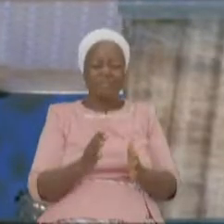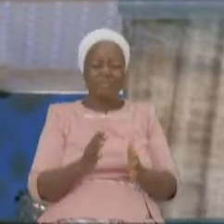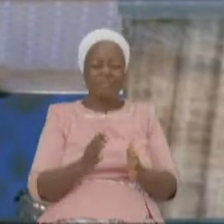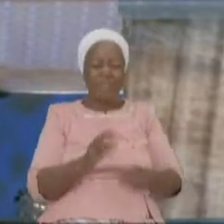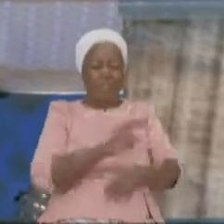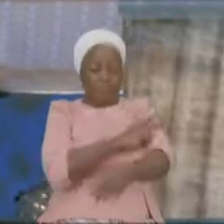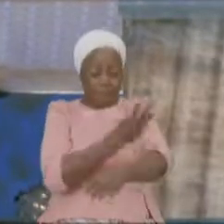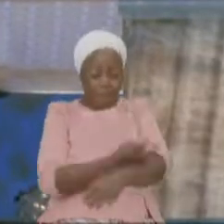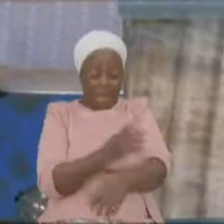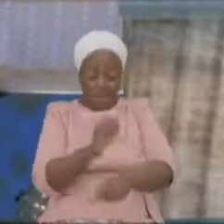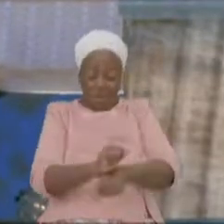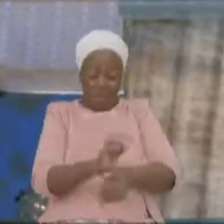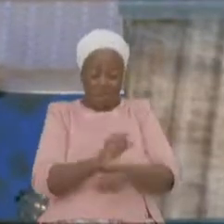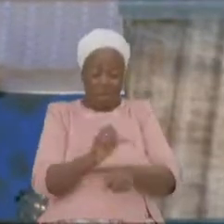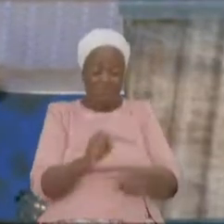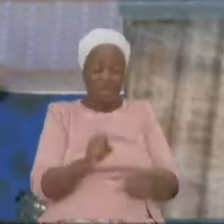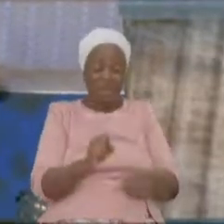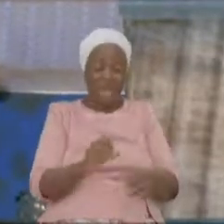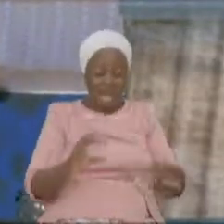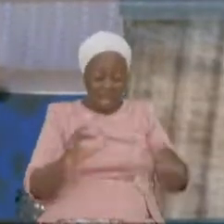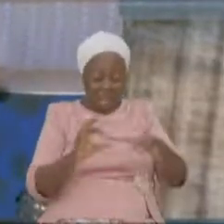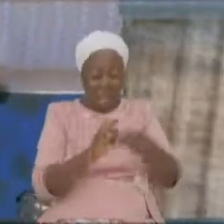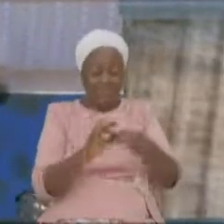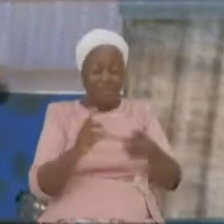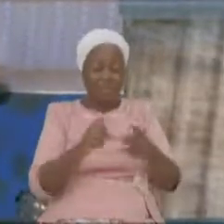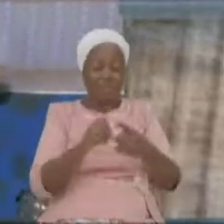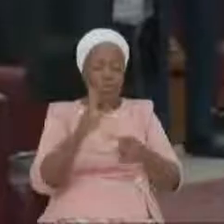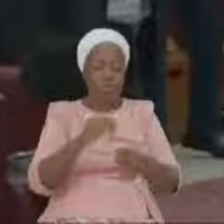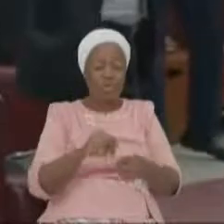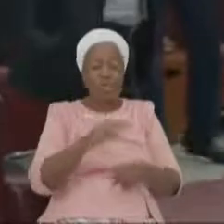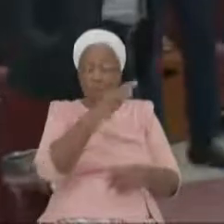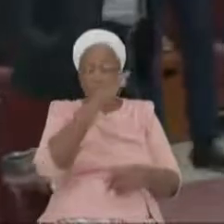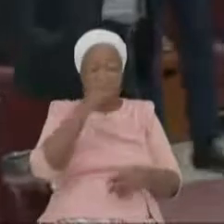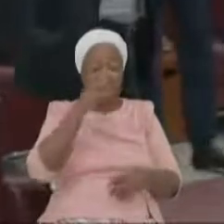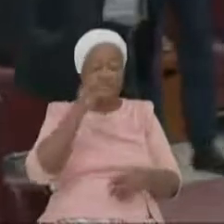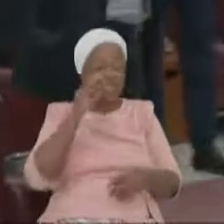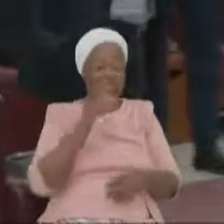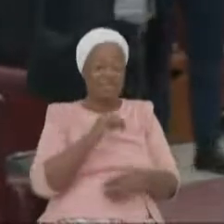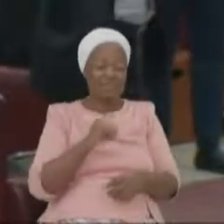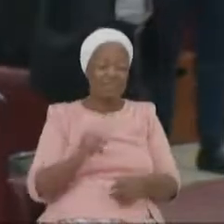Mighty works attached to your fasting.